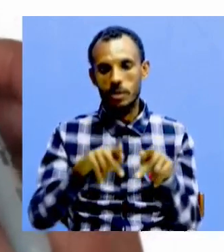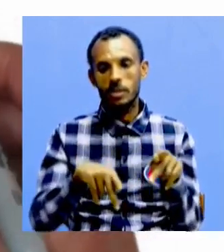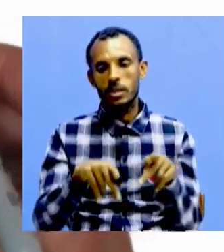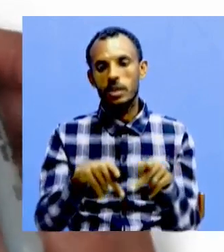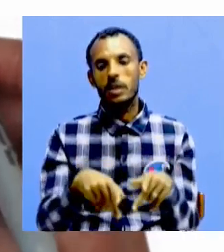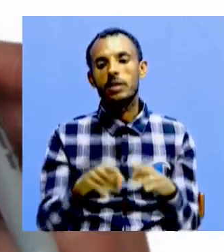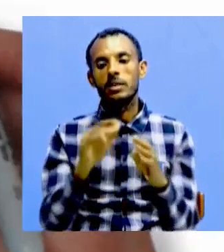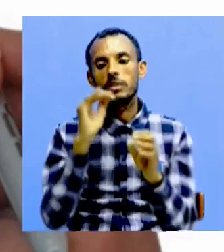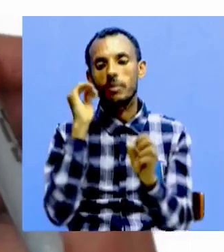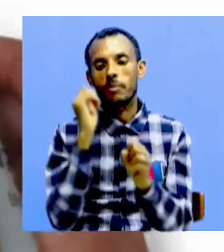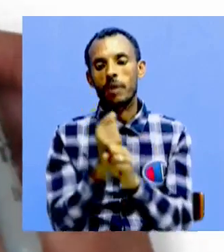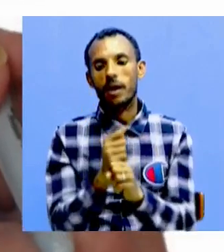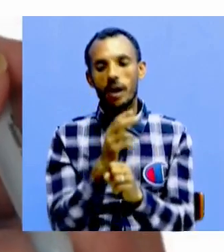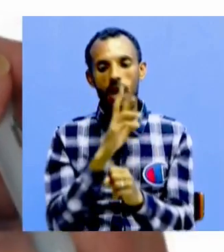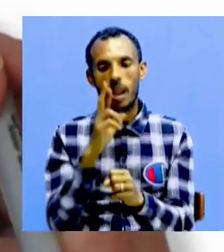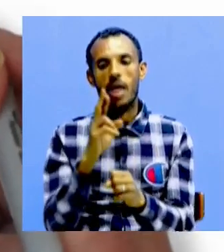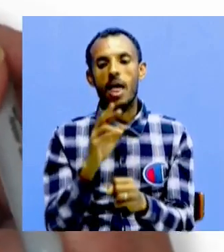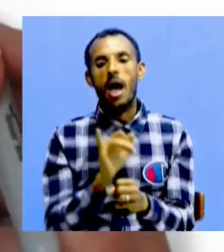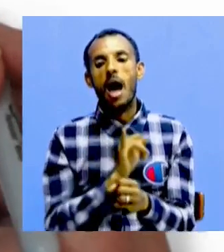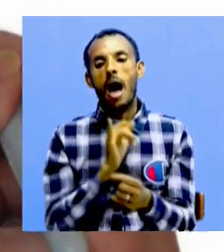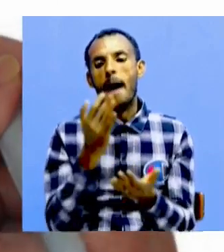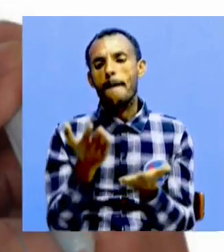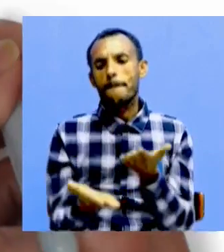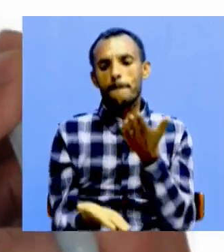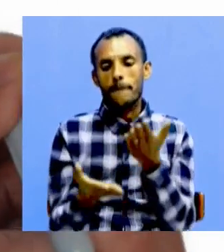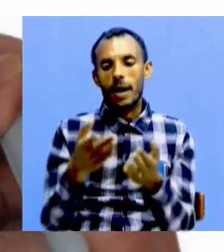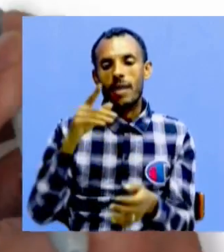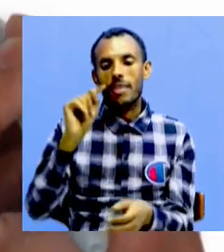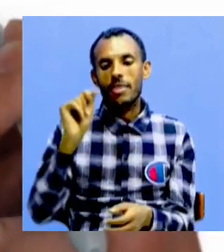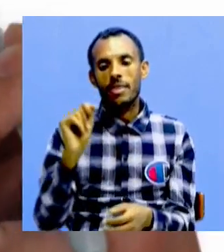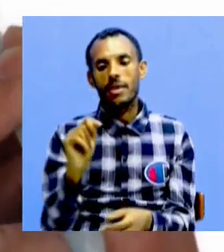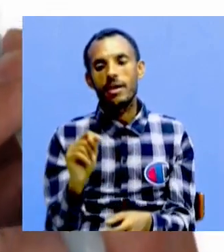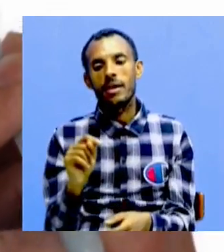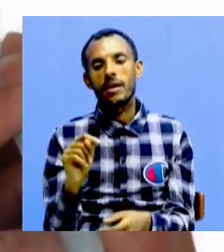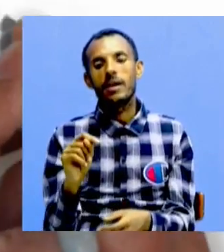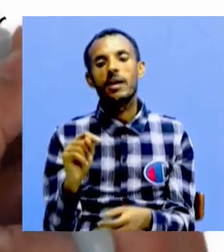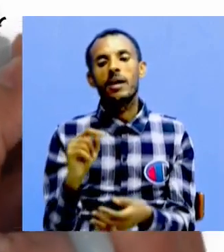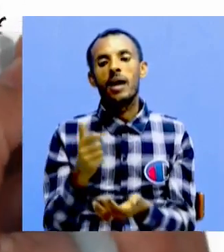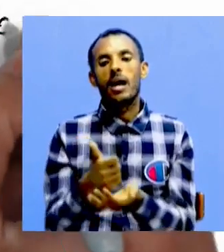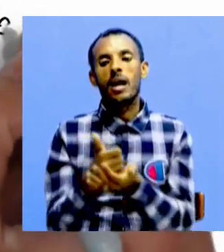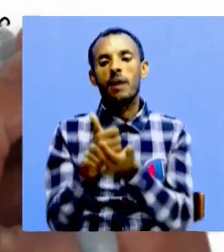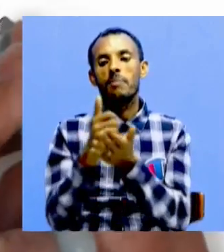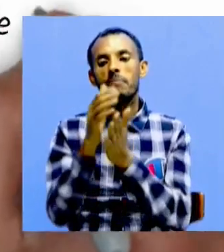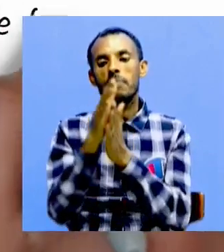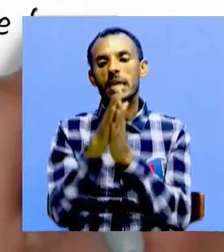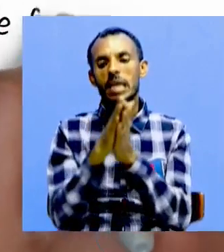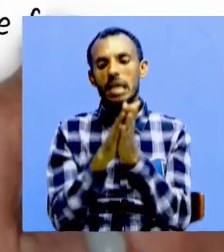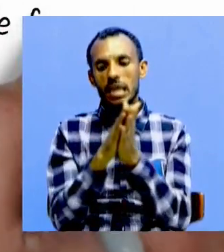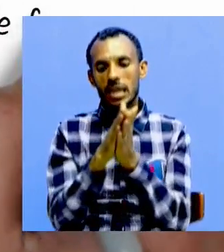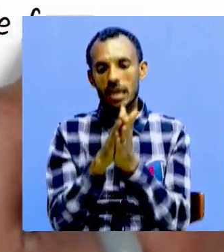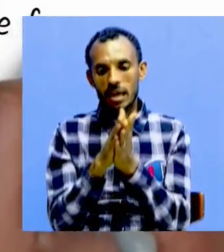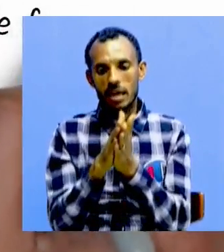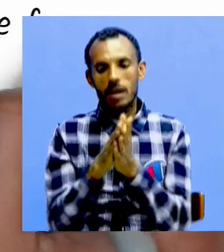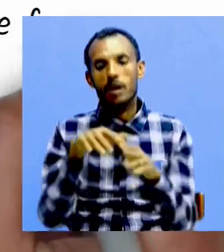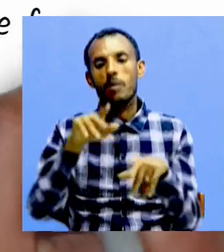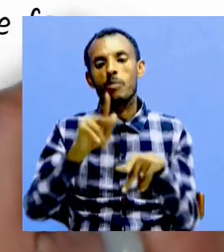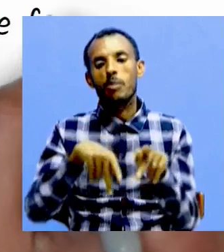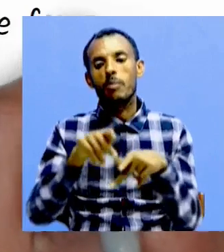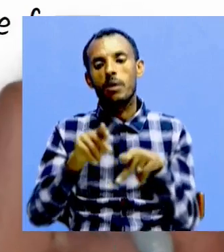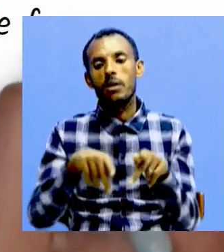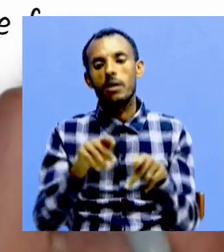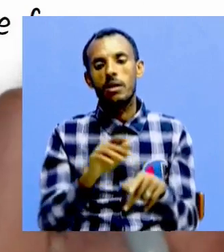make it realistic. I might help needy people, yeah, needy people